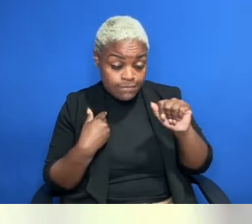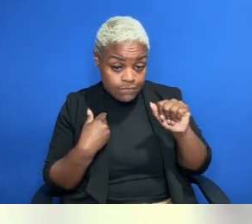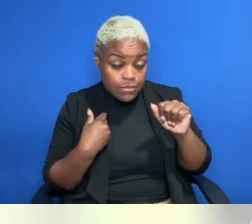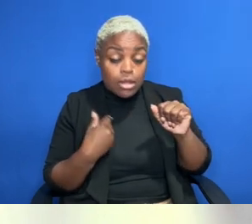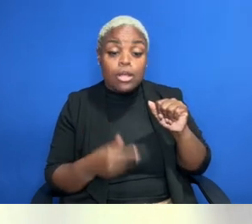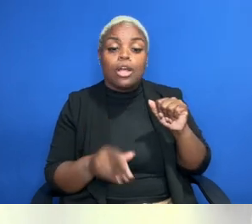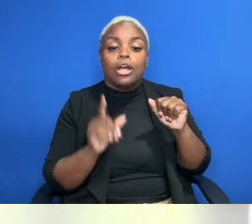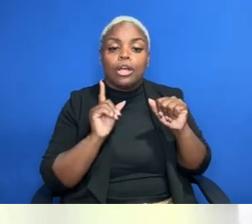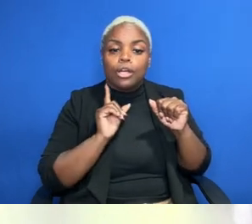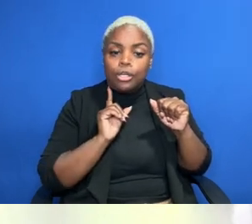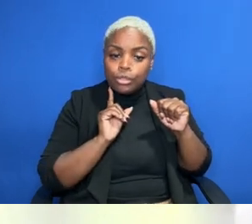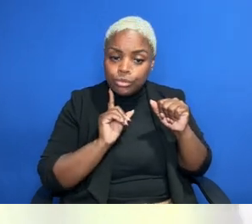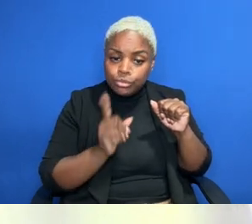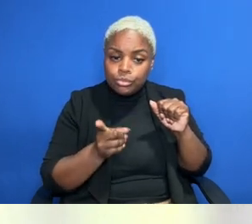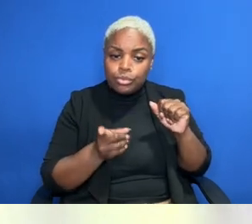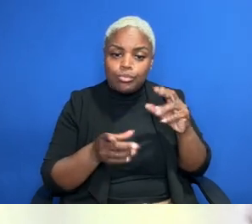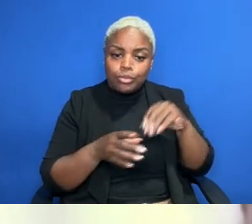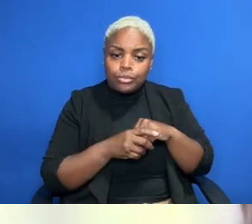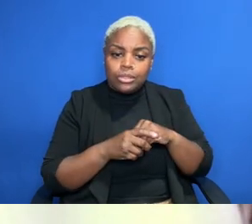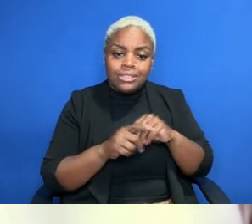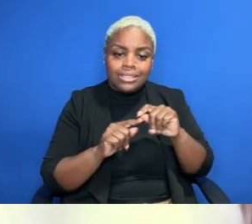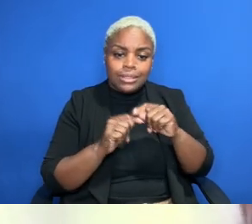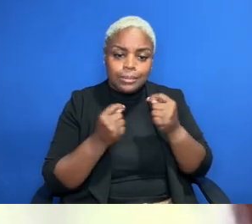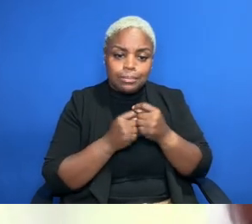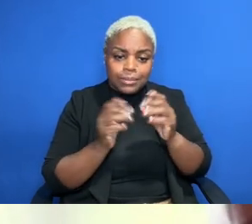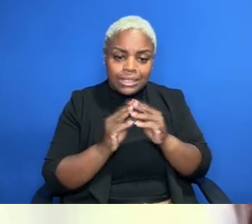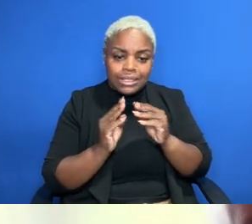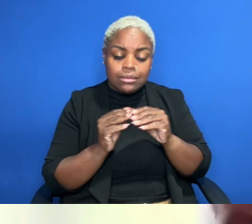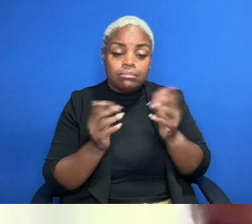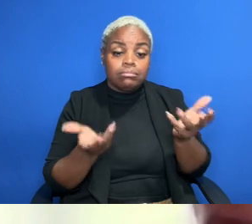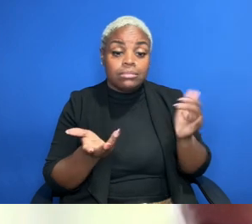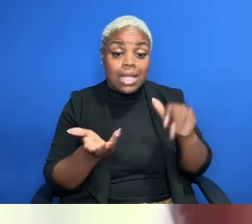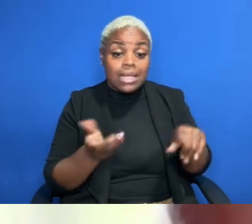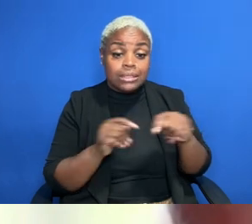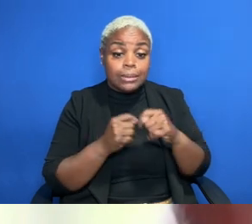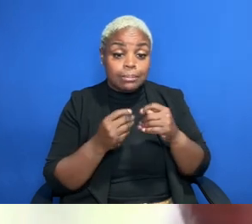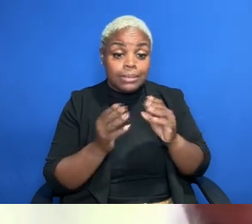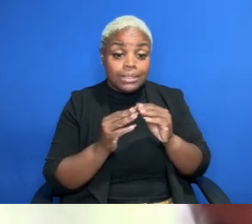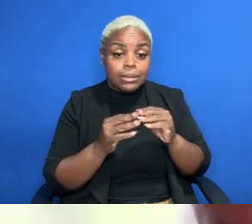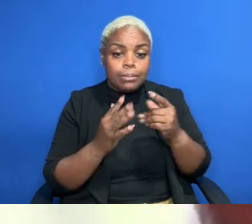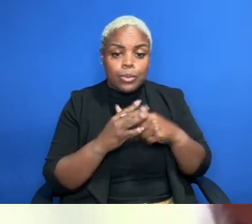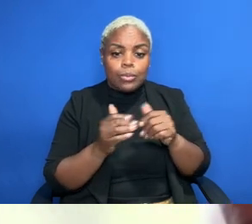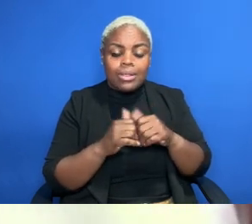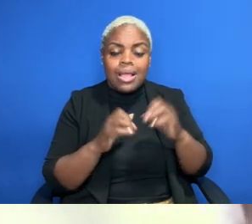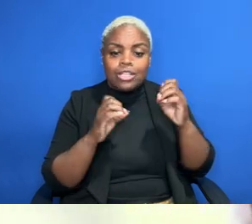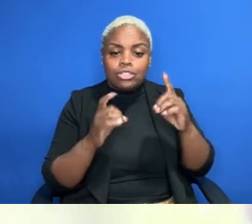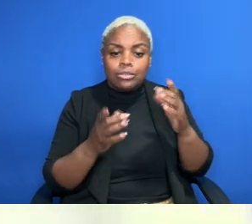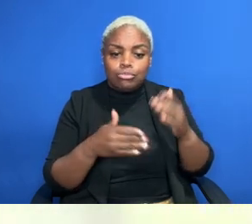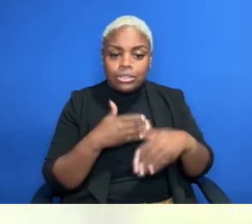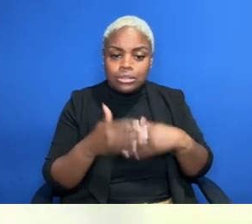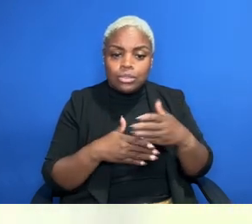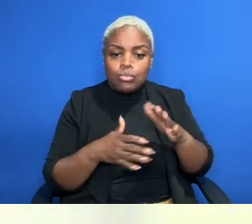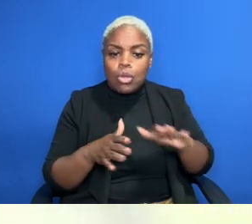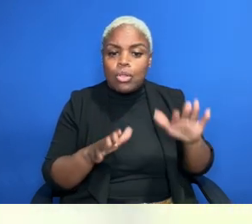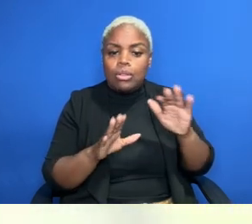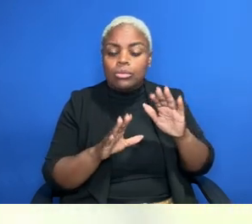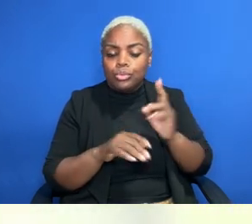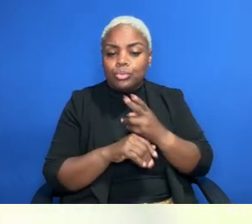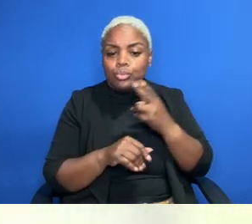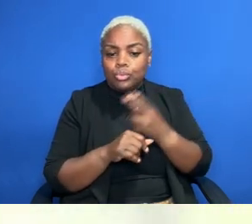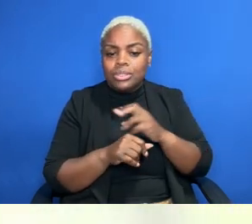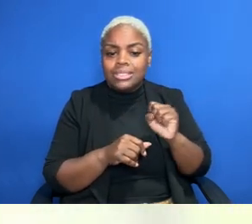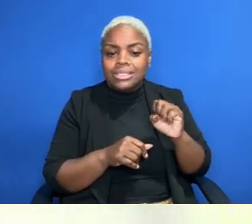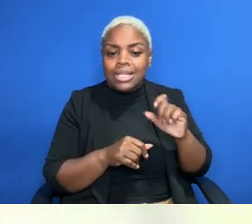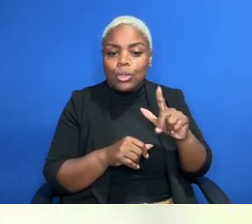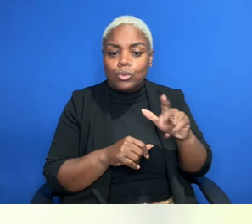If you are the parent of a child with a disability, you participate in team meetings. In those team meetings, you can begin the education process around